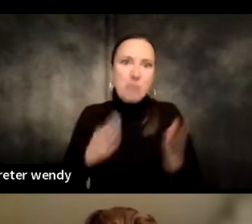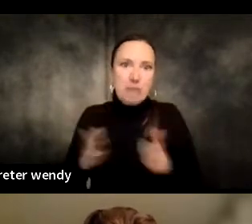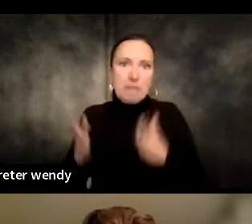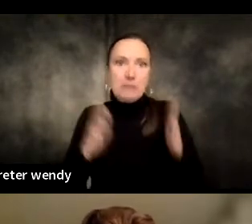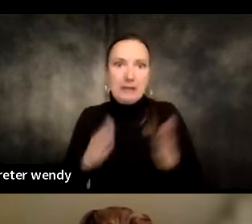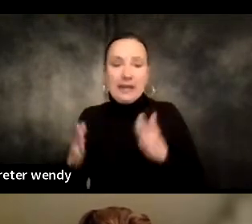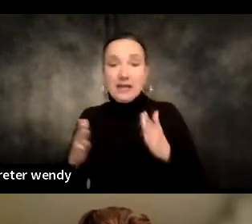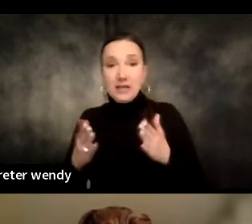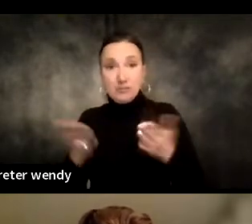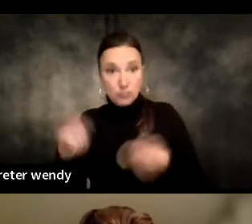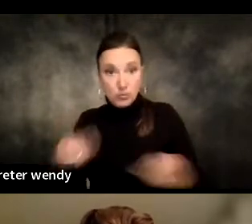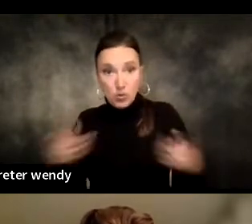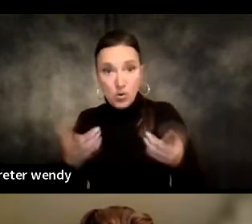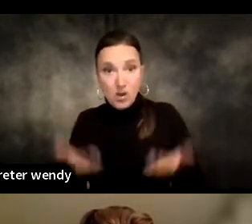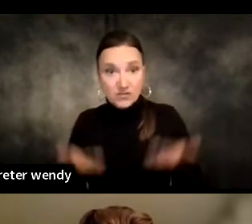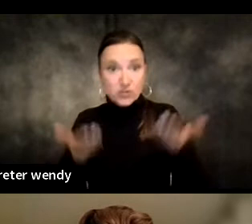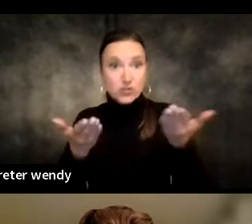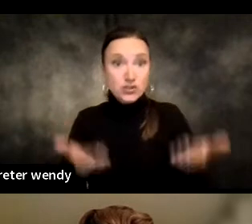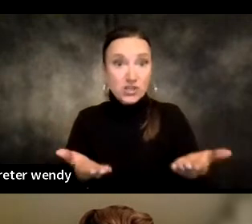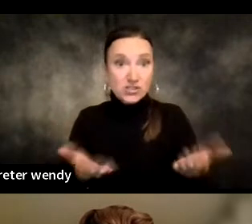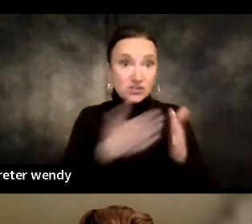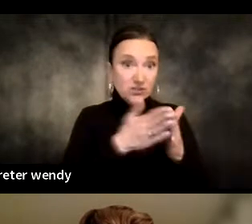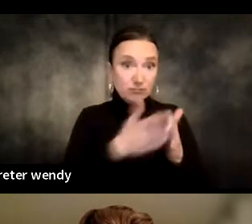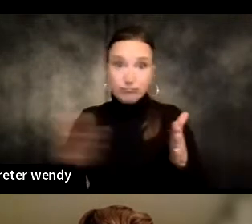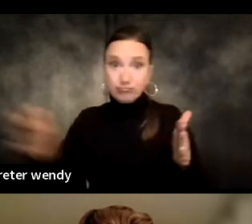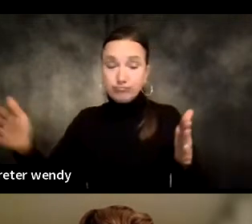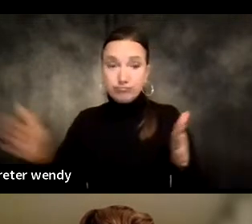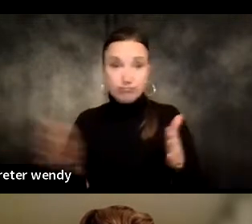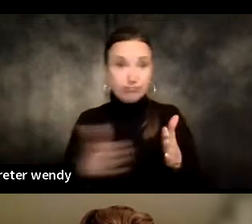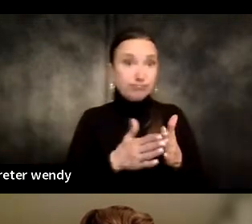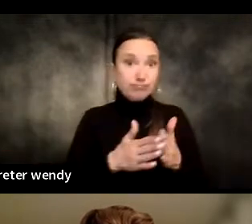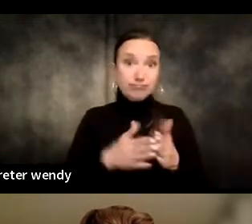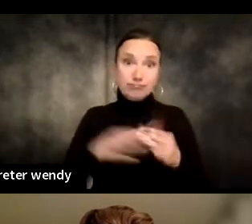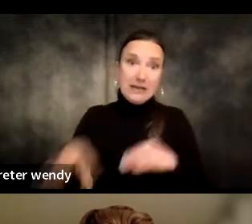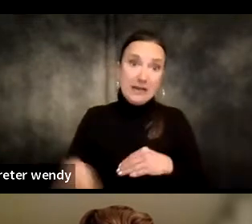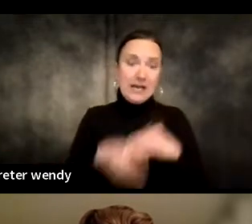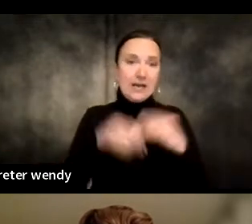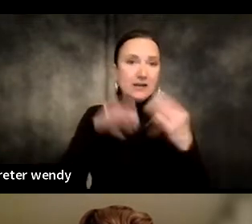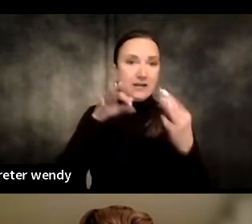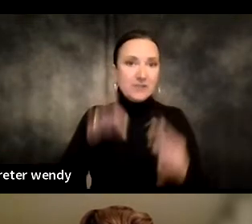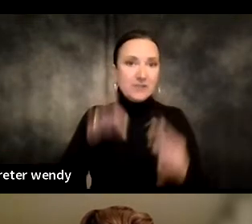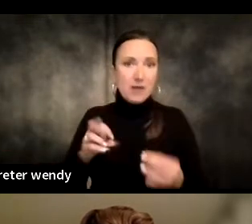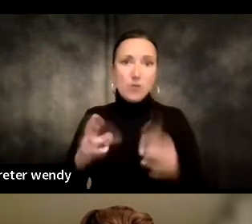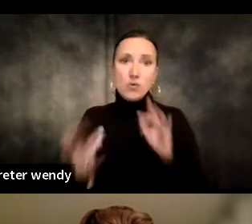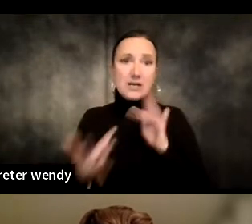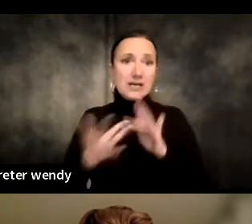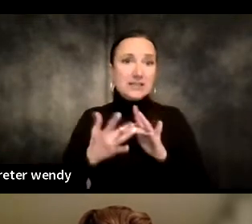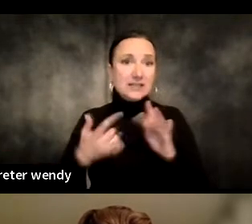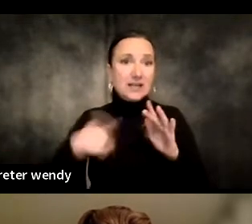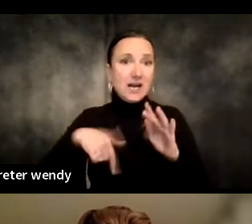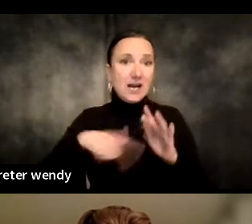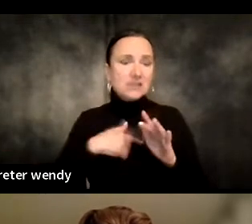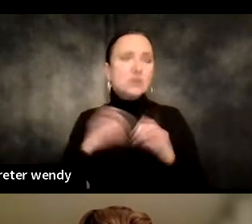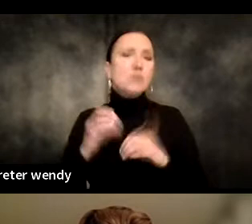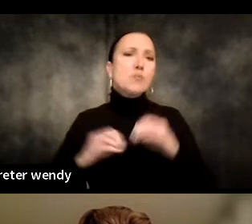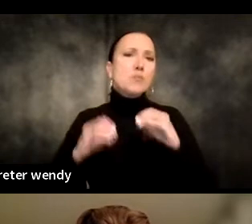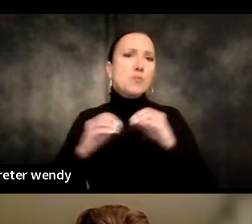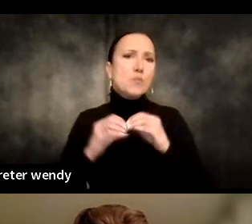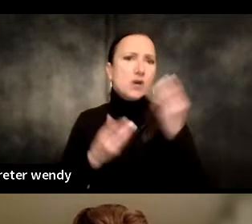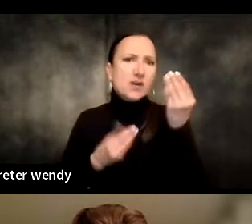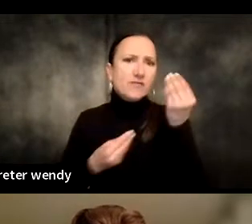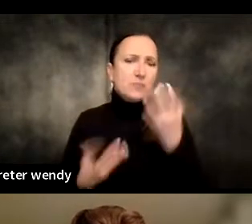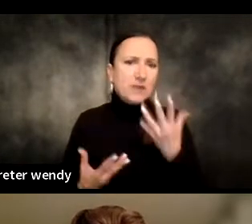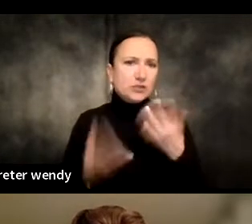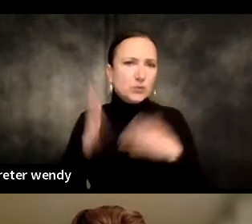any suggestions across the ward, feel free to add those in and reach out to us, and we'll have more information to come for